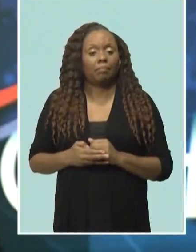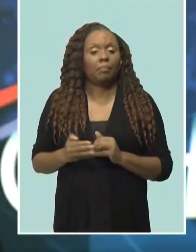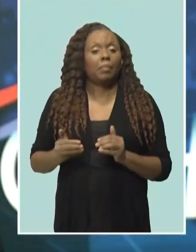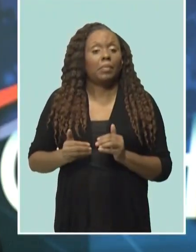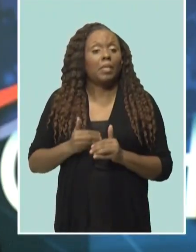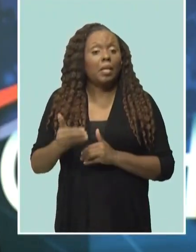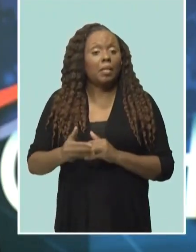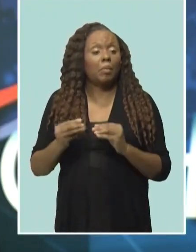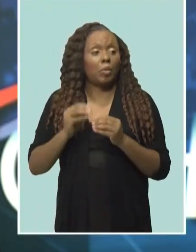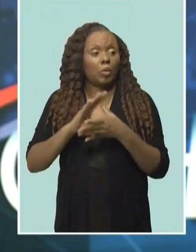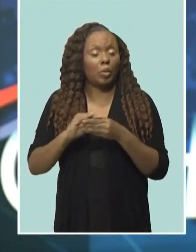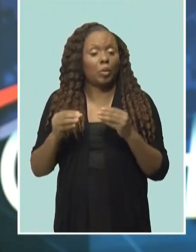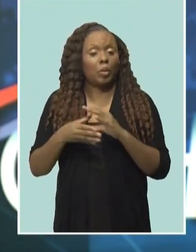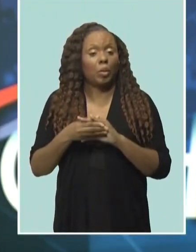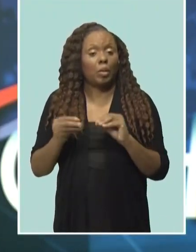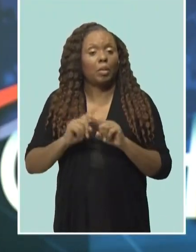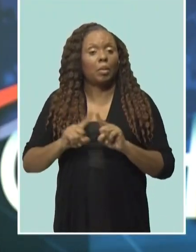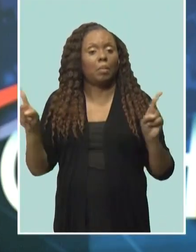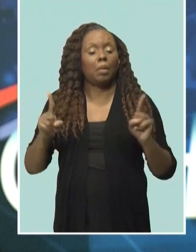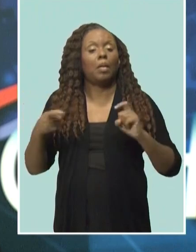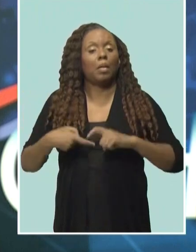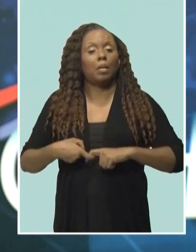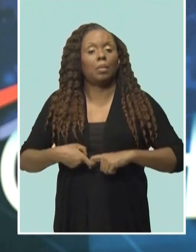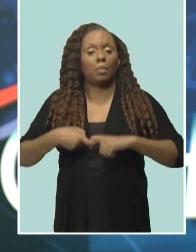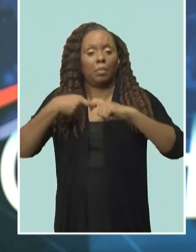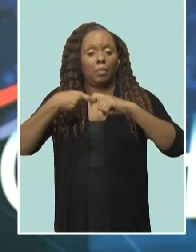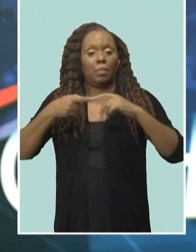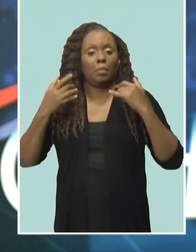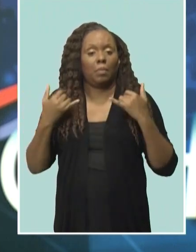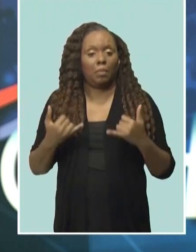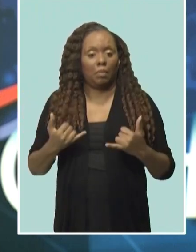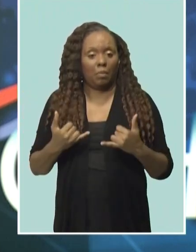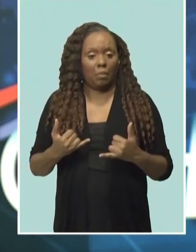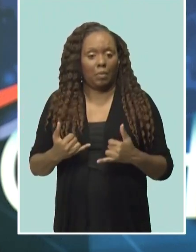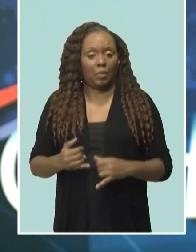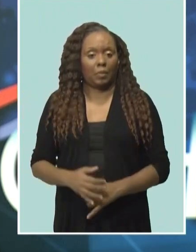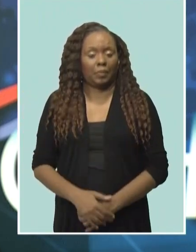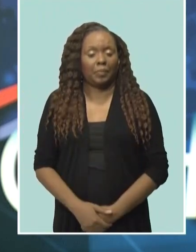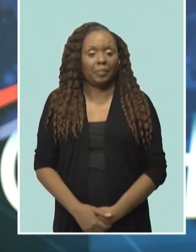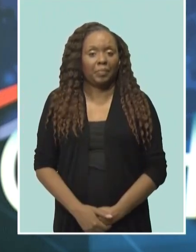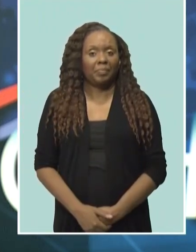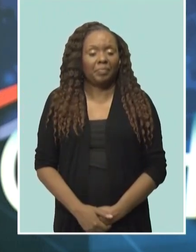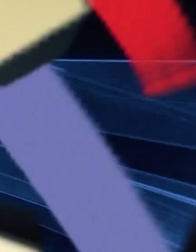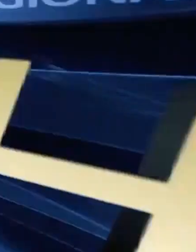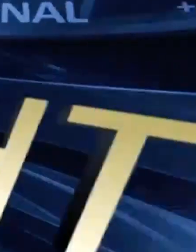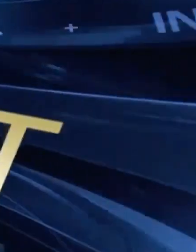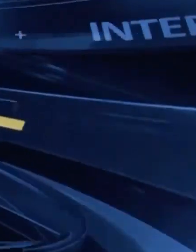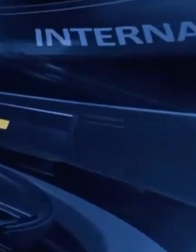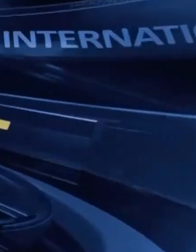Coming up, the Barbados Workers Union highlights the importance of continuous training for seafarers.